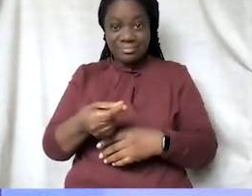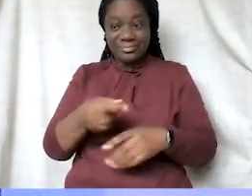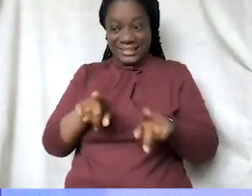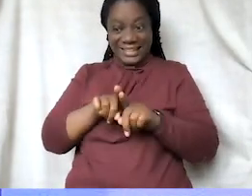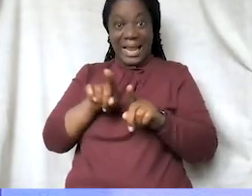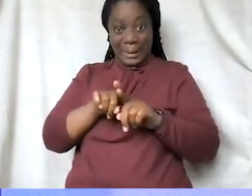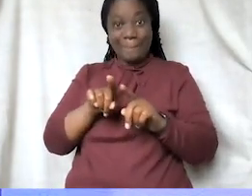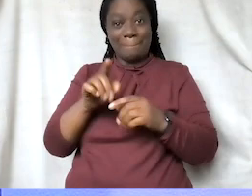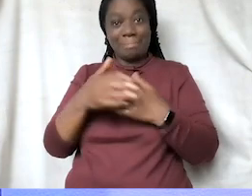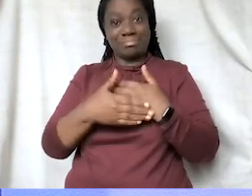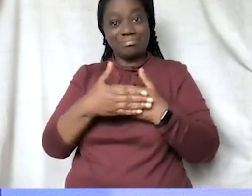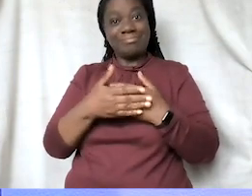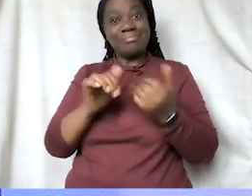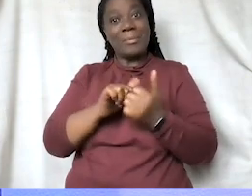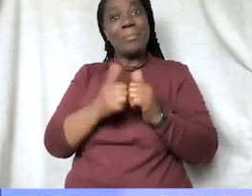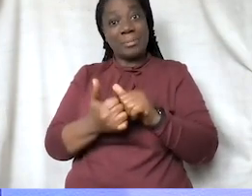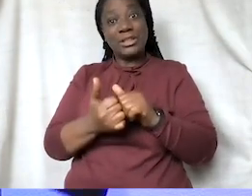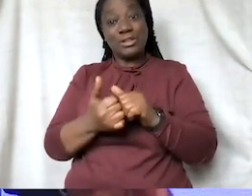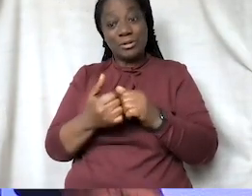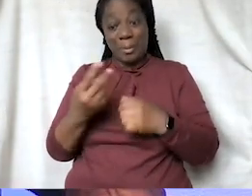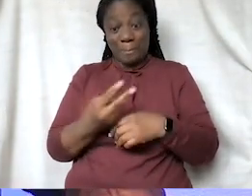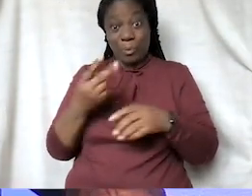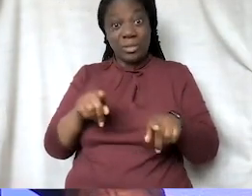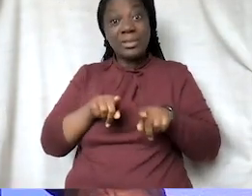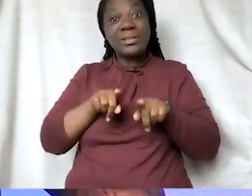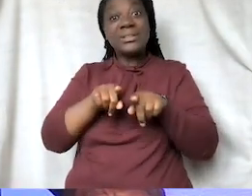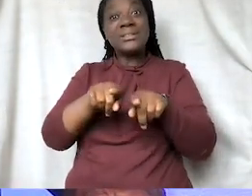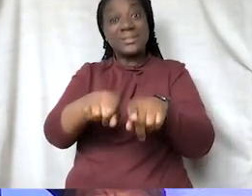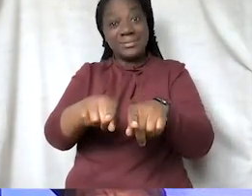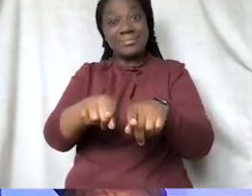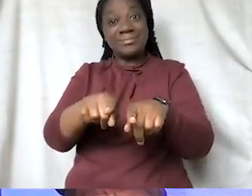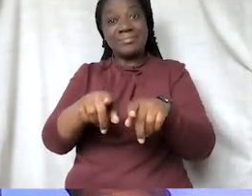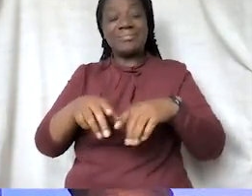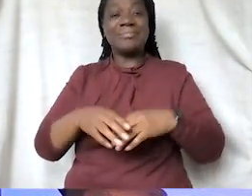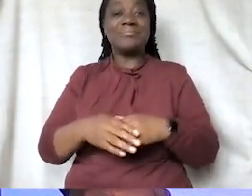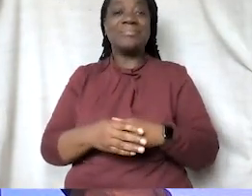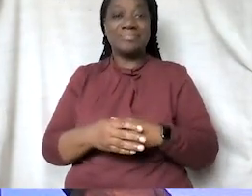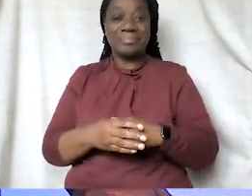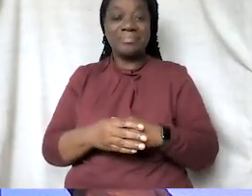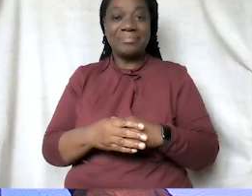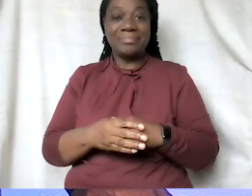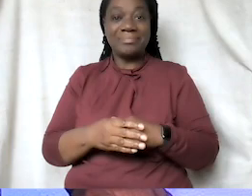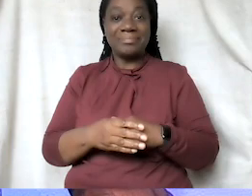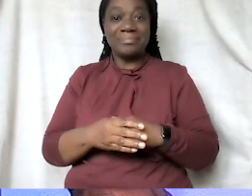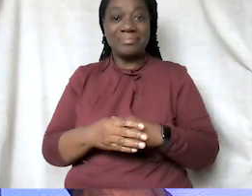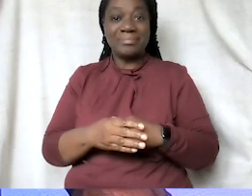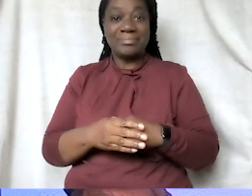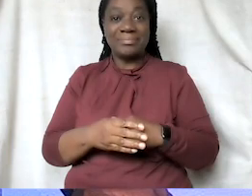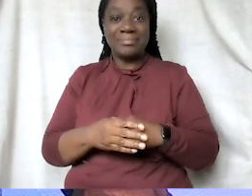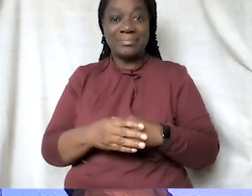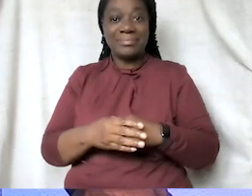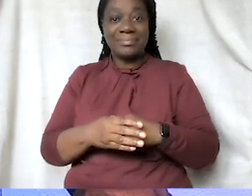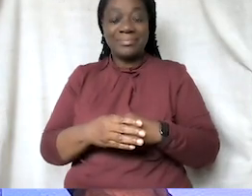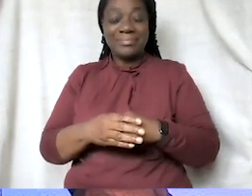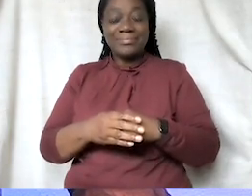they will also be having a baptism in collaboration with us here in the United Kingdom. I trust that you've been